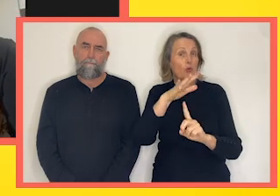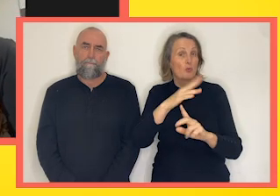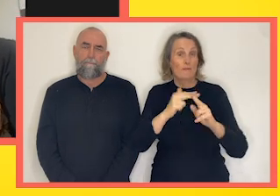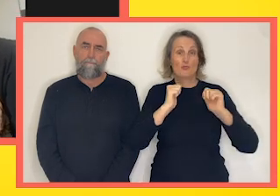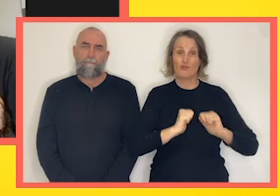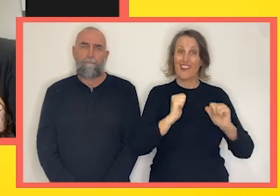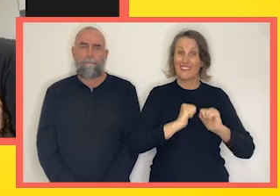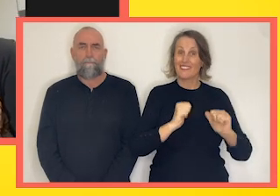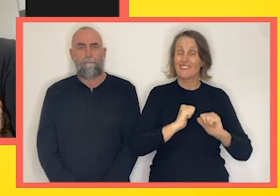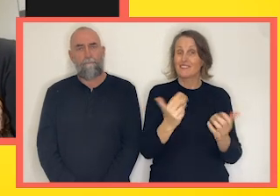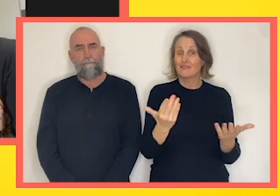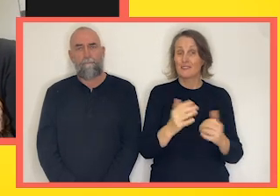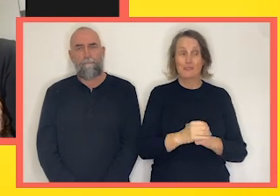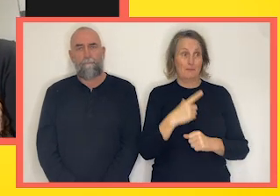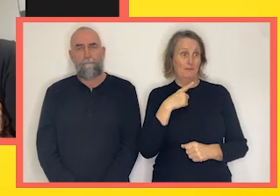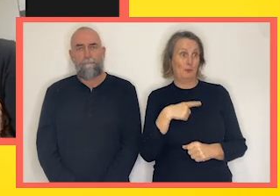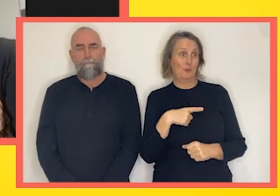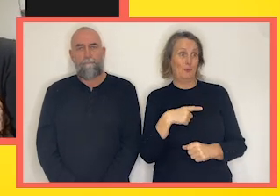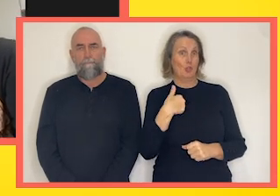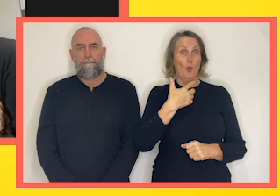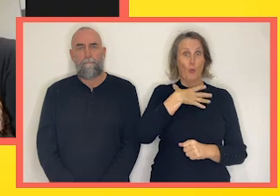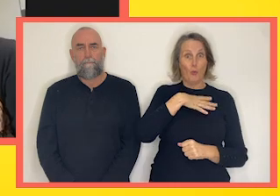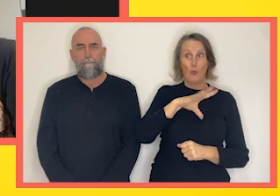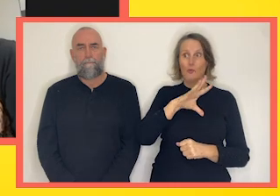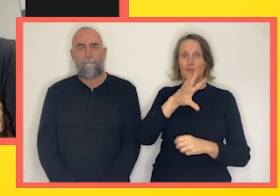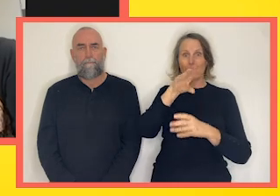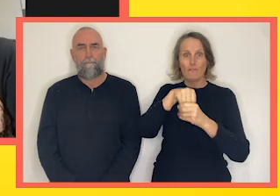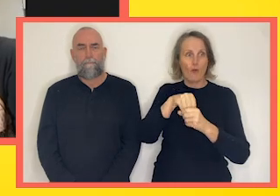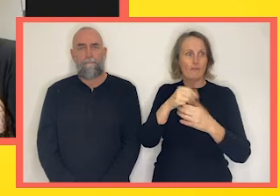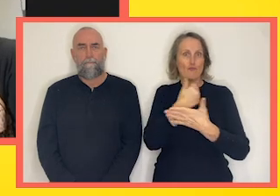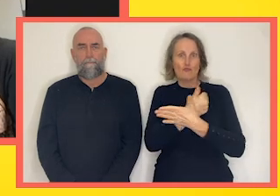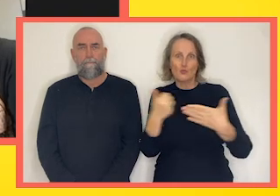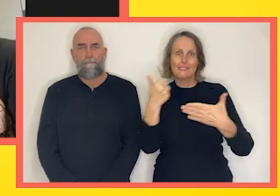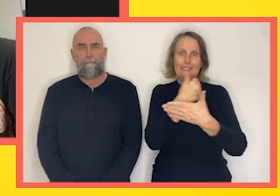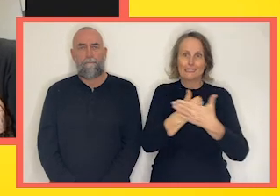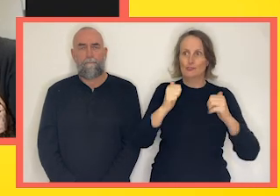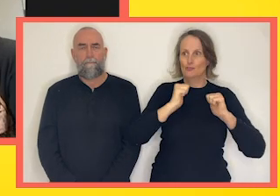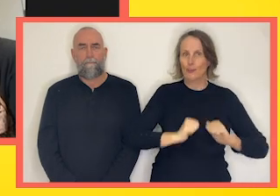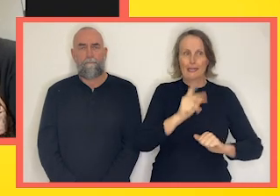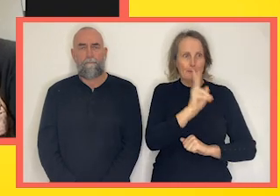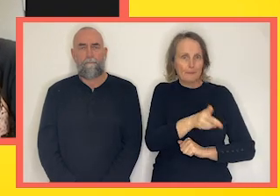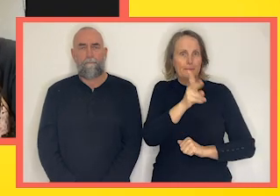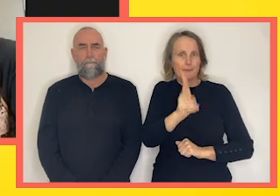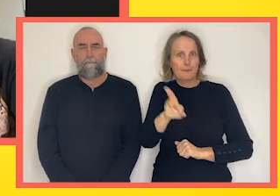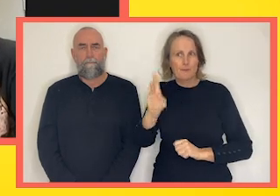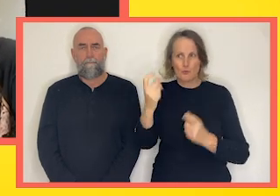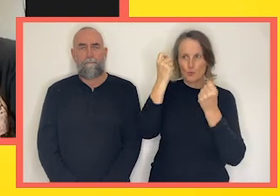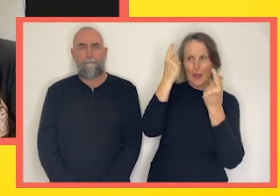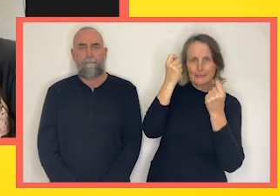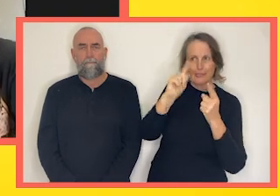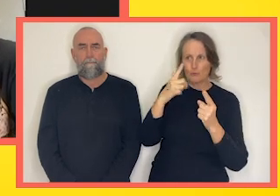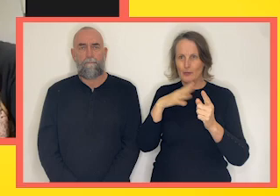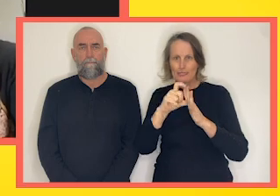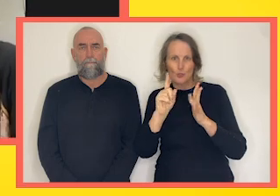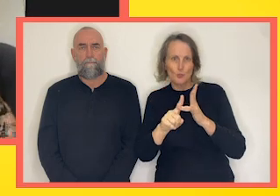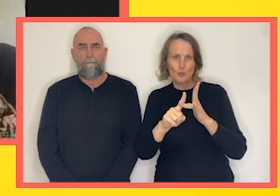the training because you want to get into certain routines and understand what you need to do at certain